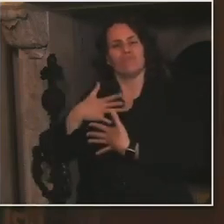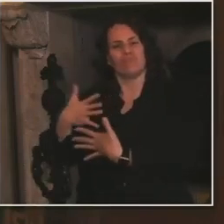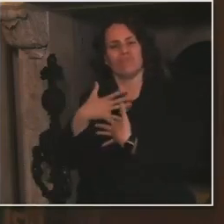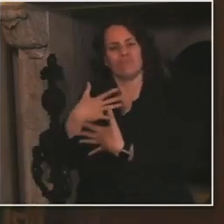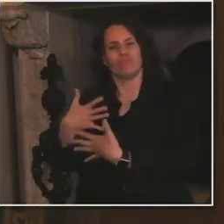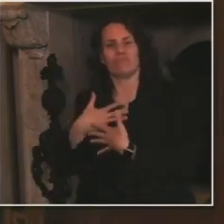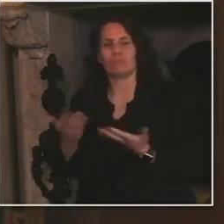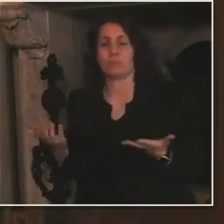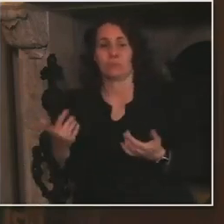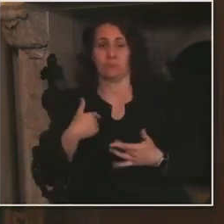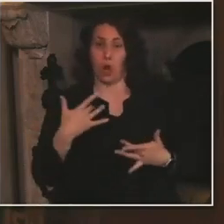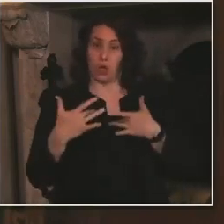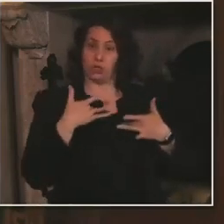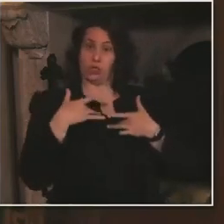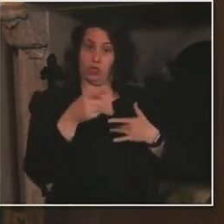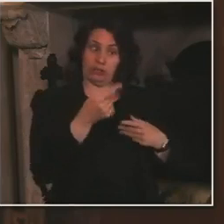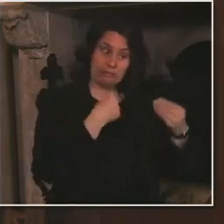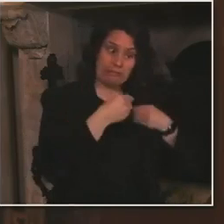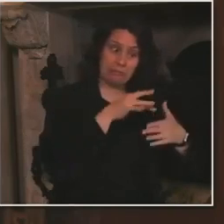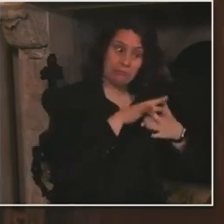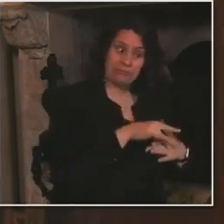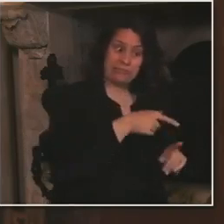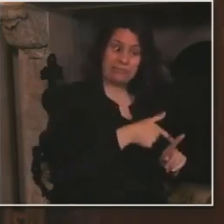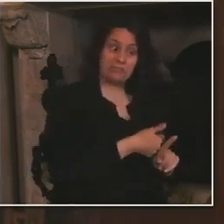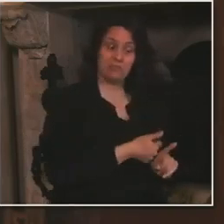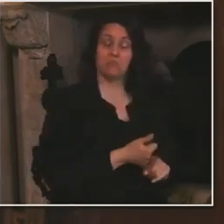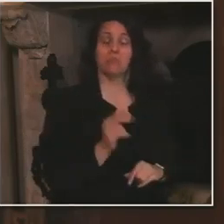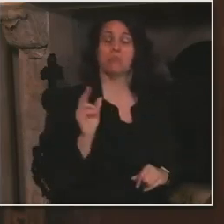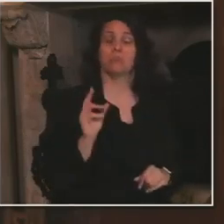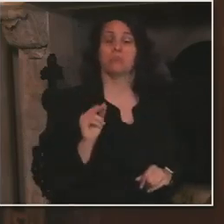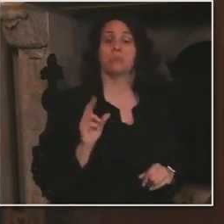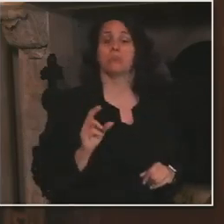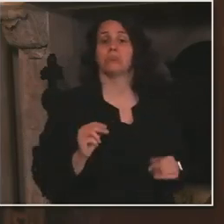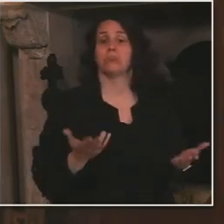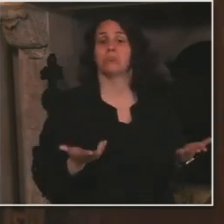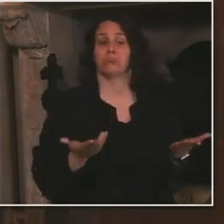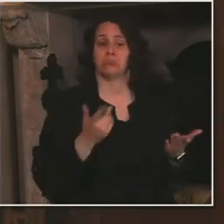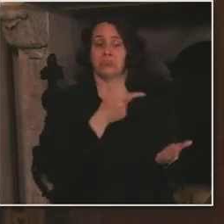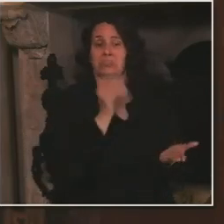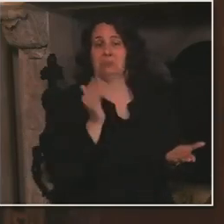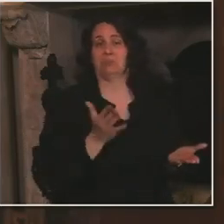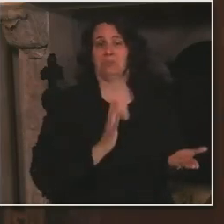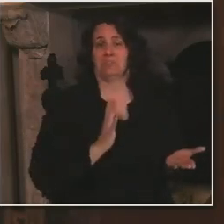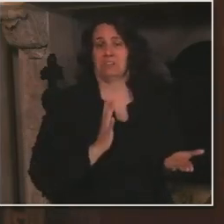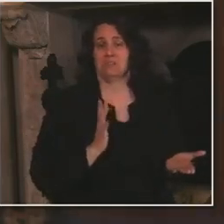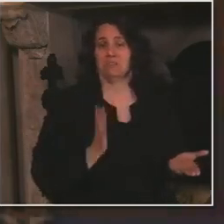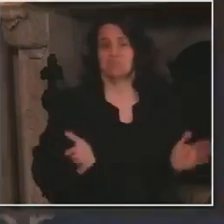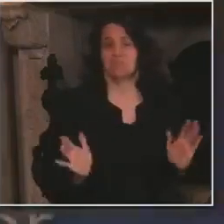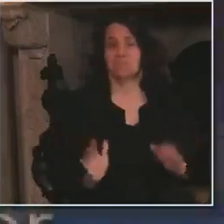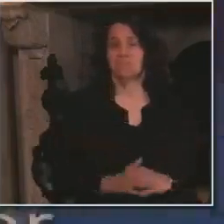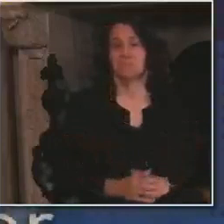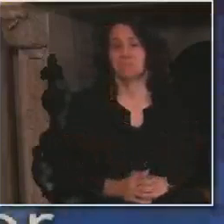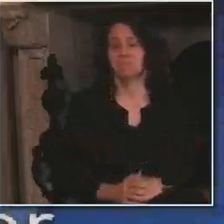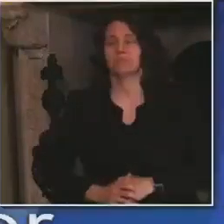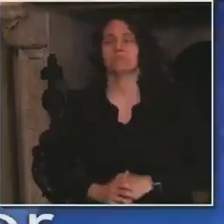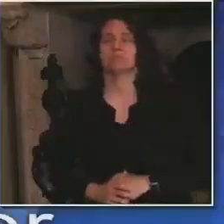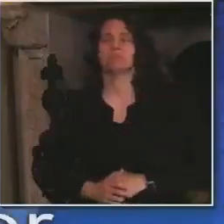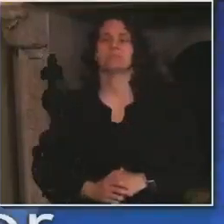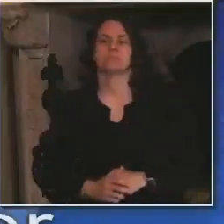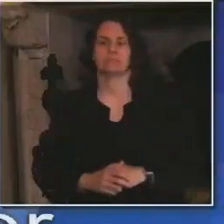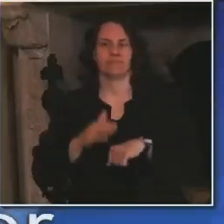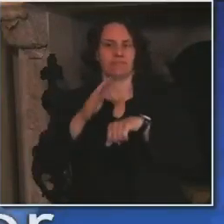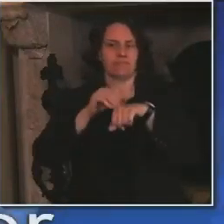now, but certainly it is always appropriate to proceed with caution. Thank you, Miranda. Now to Victor from CBS